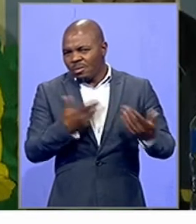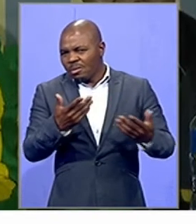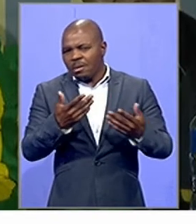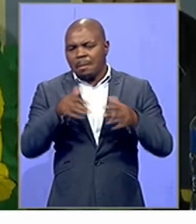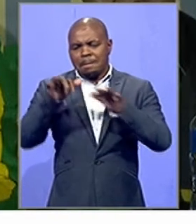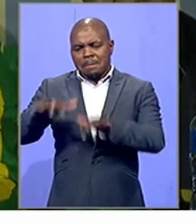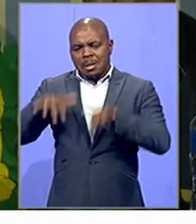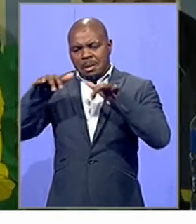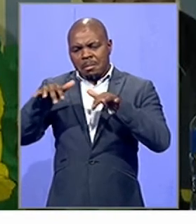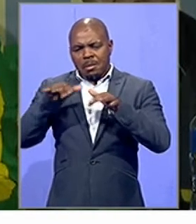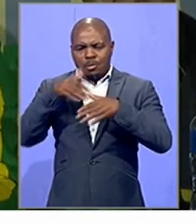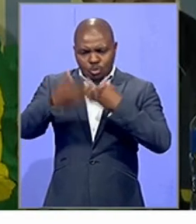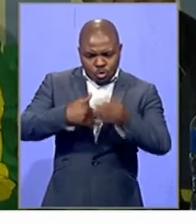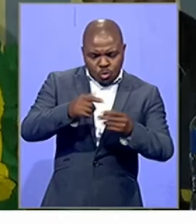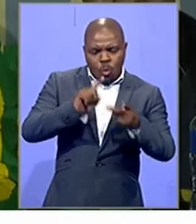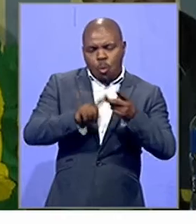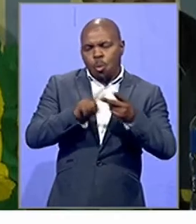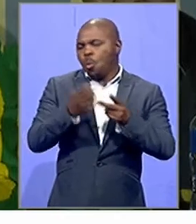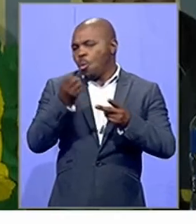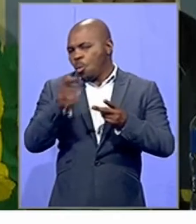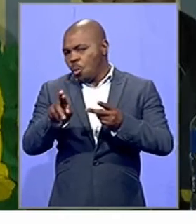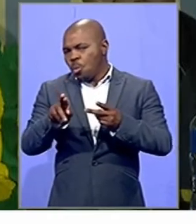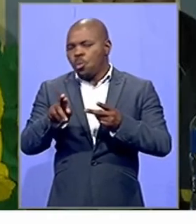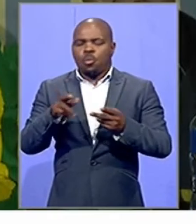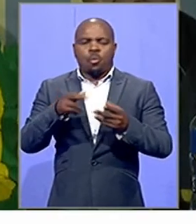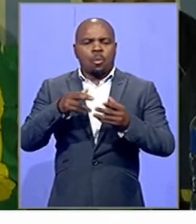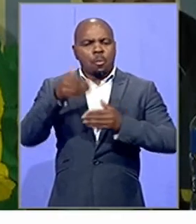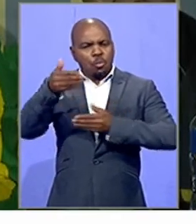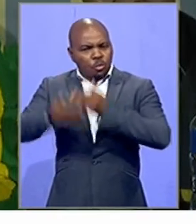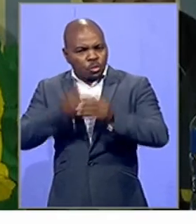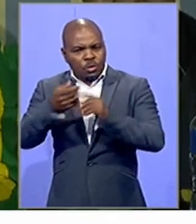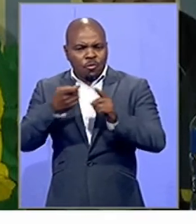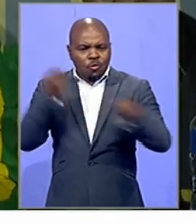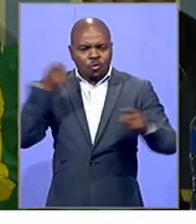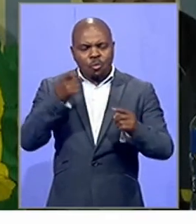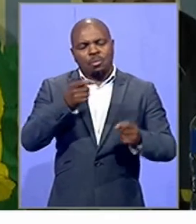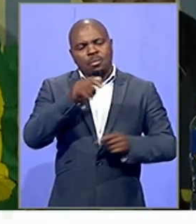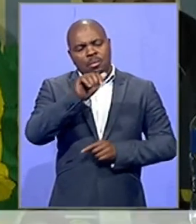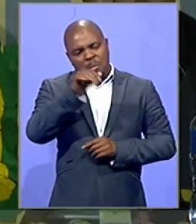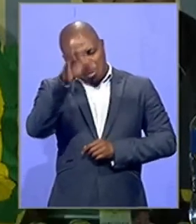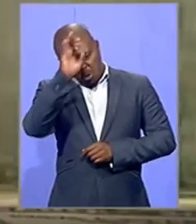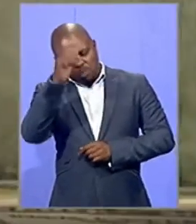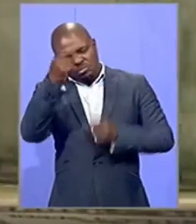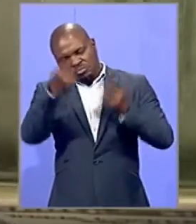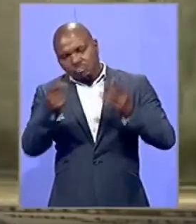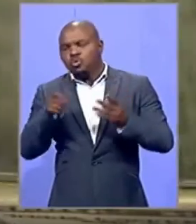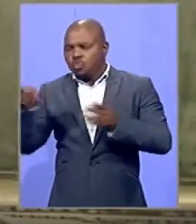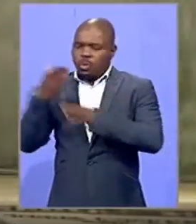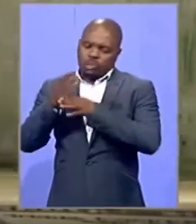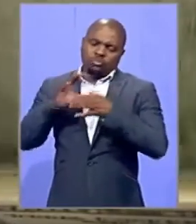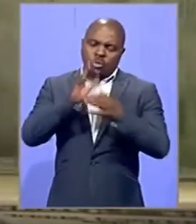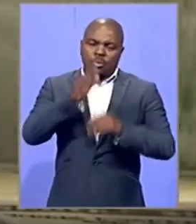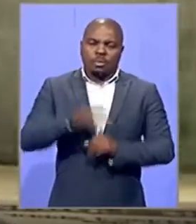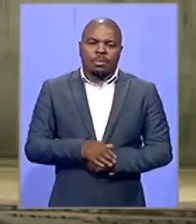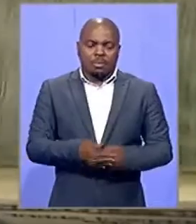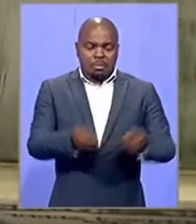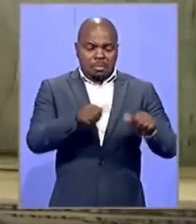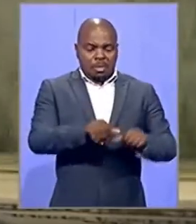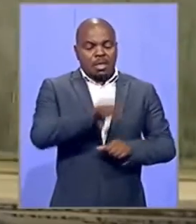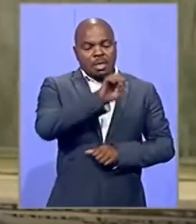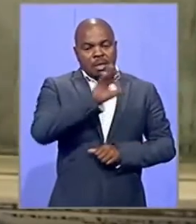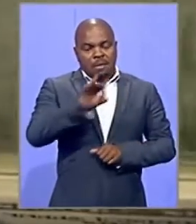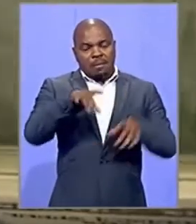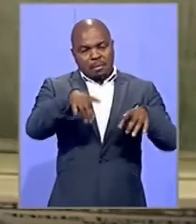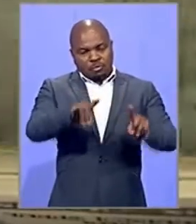the parliamentary level or processes driven by law enforcement agencies. Ka o le leng modulasetulo wa EFF